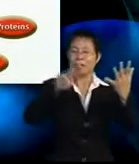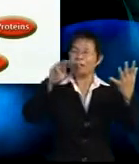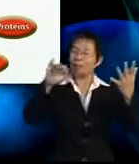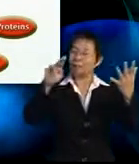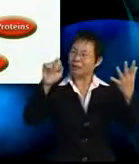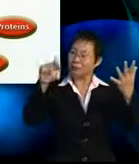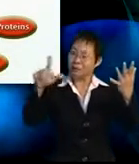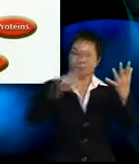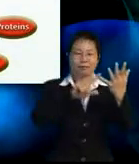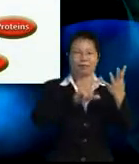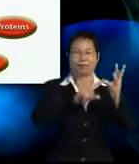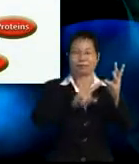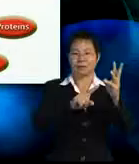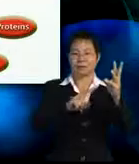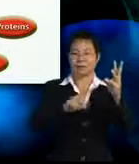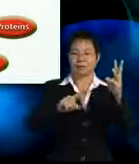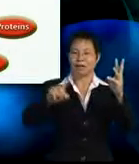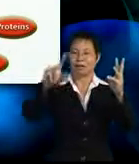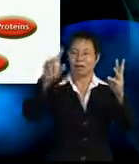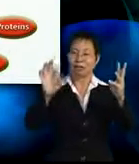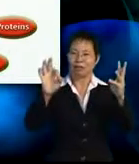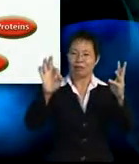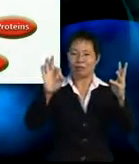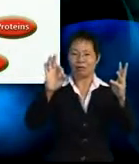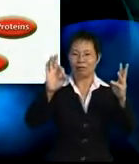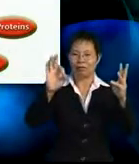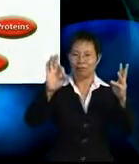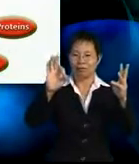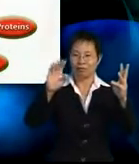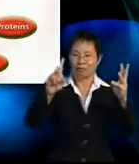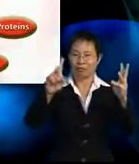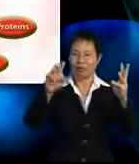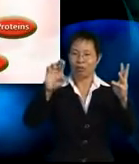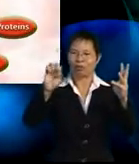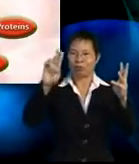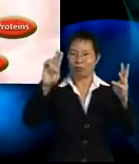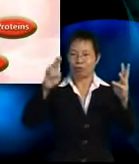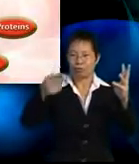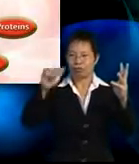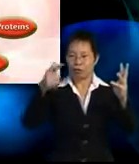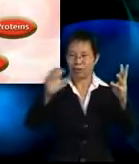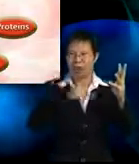salts, dietary fibers or roughage, and water.